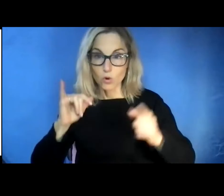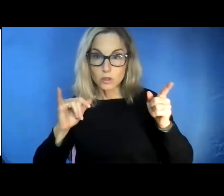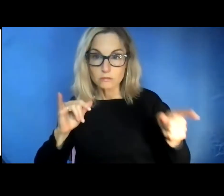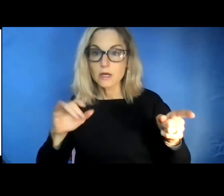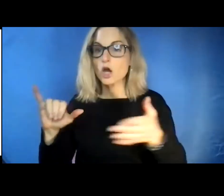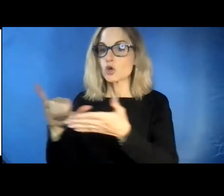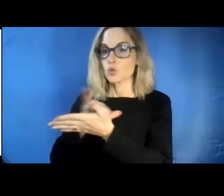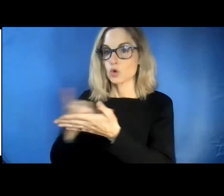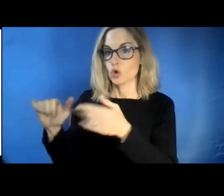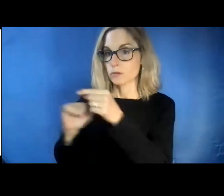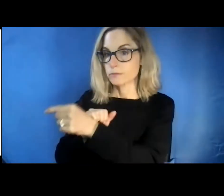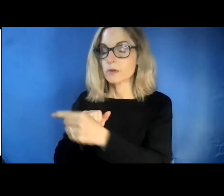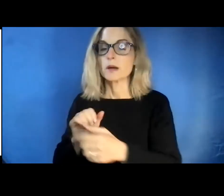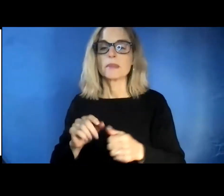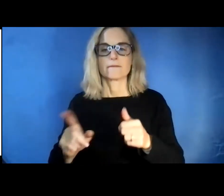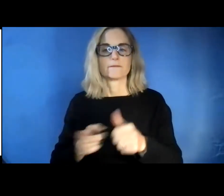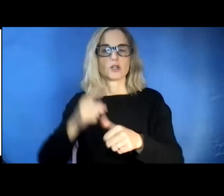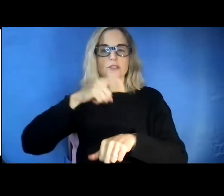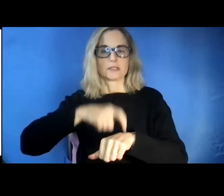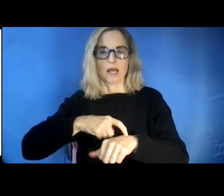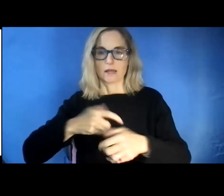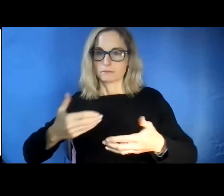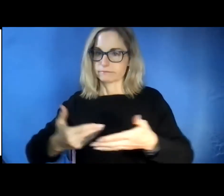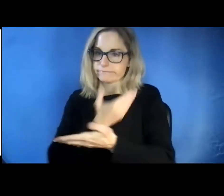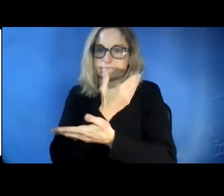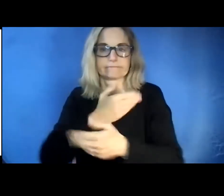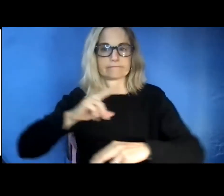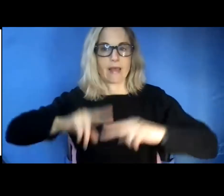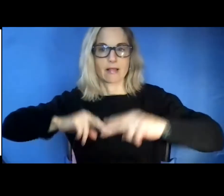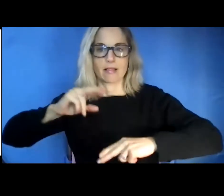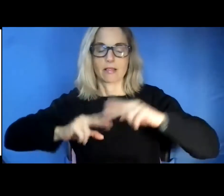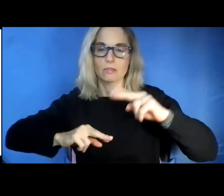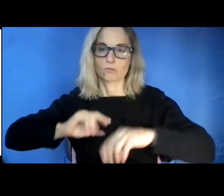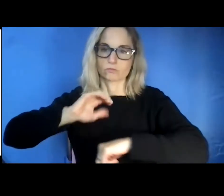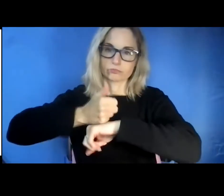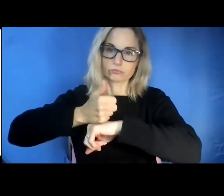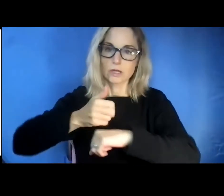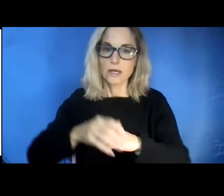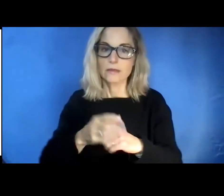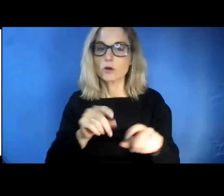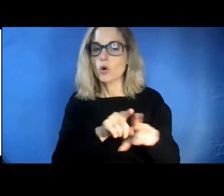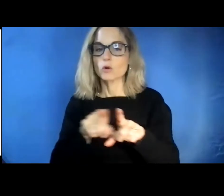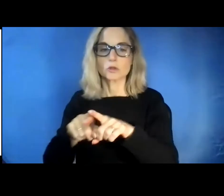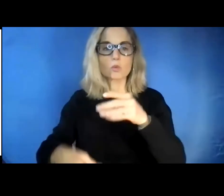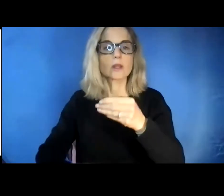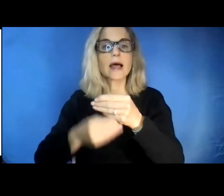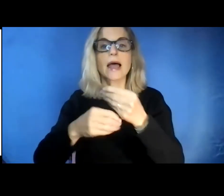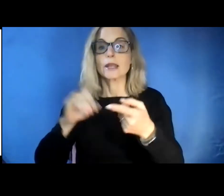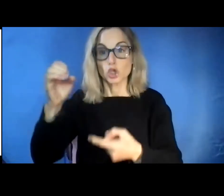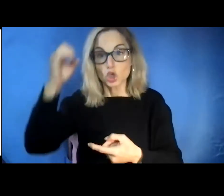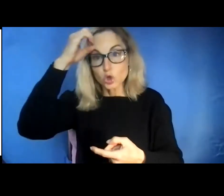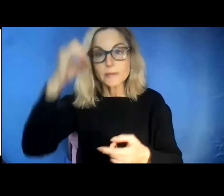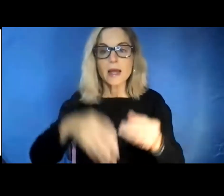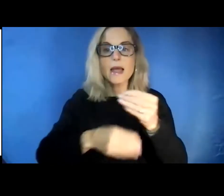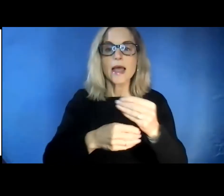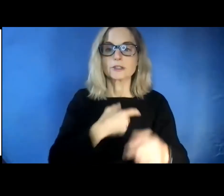that it's completely built from scratch. There are also plans to add gigafactories to Europe and China. At the start of the year, construction began on a